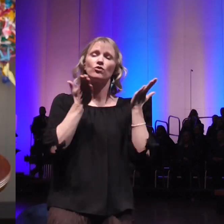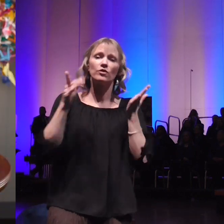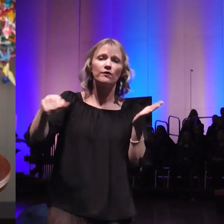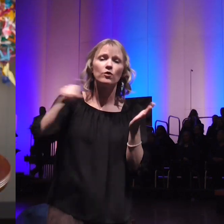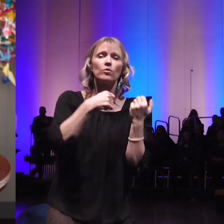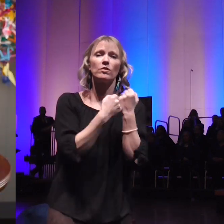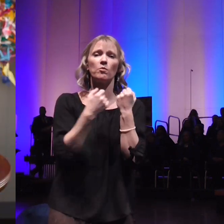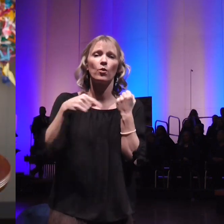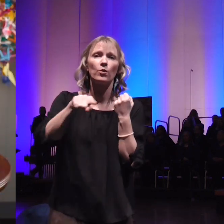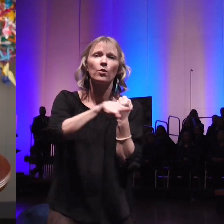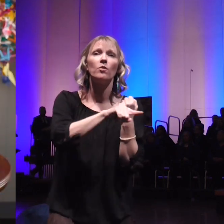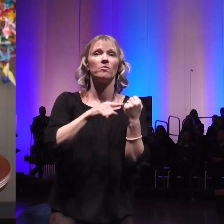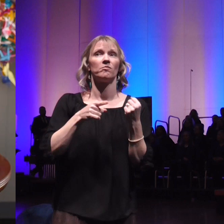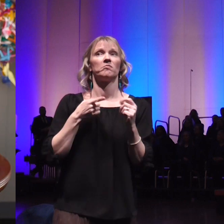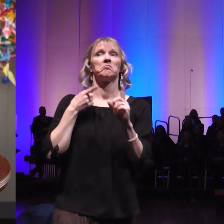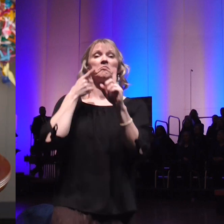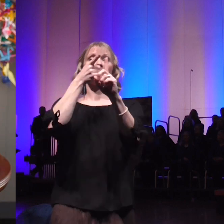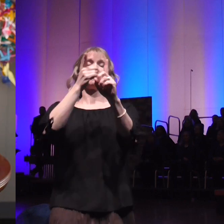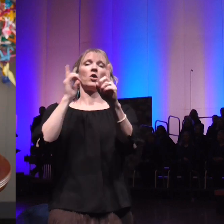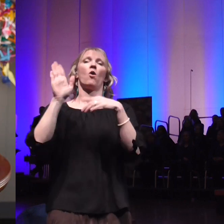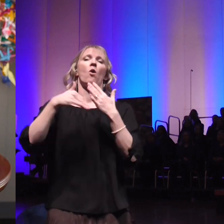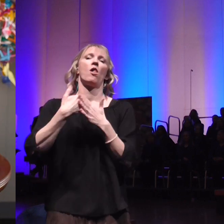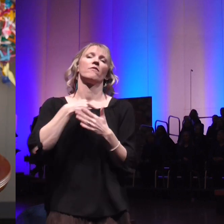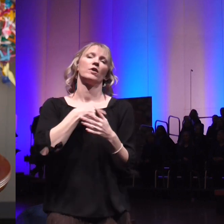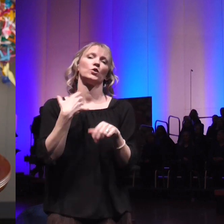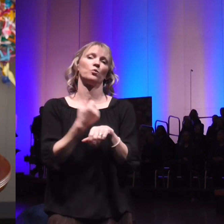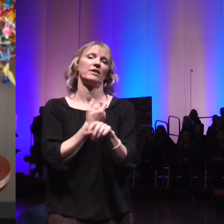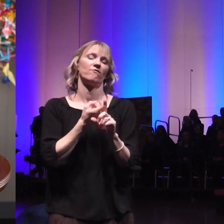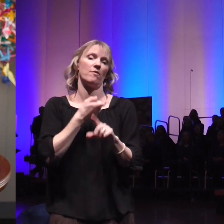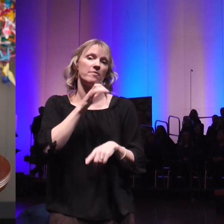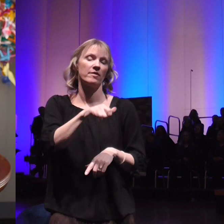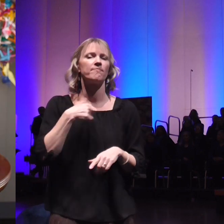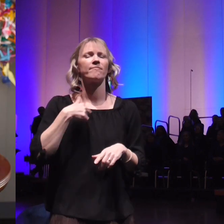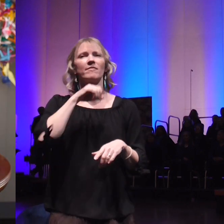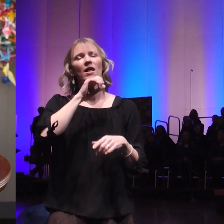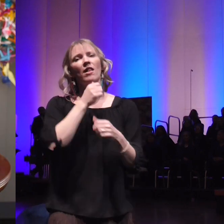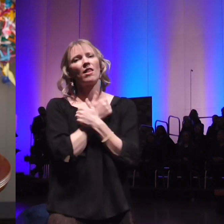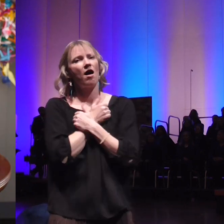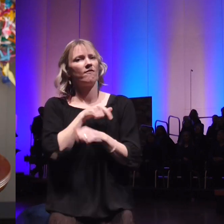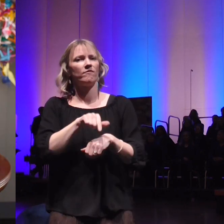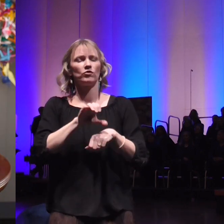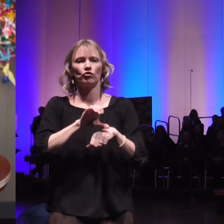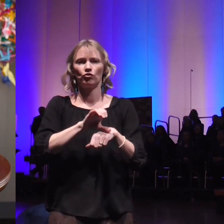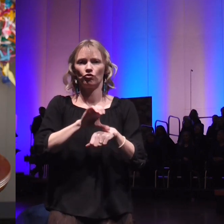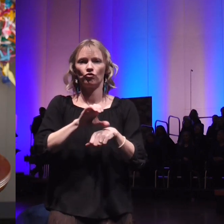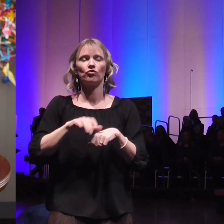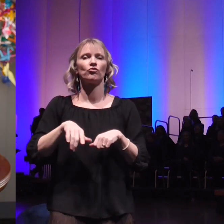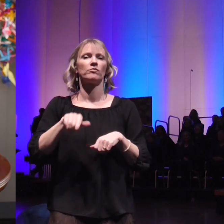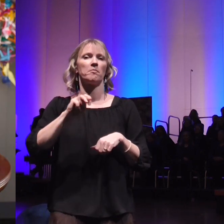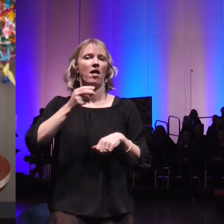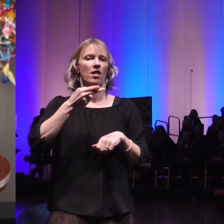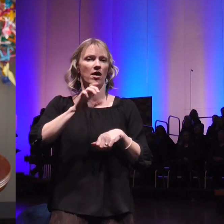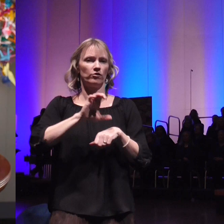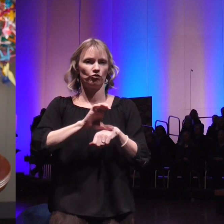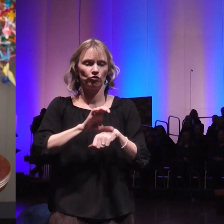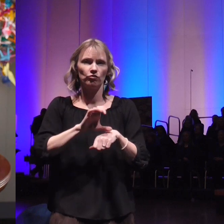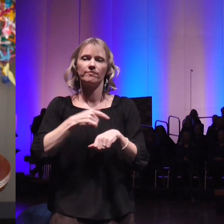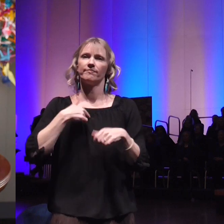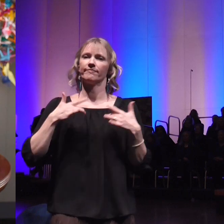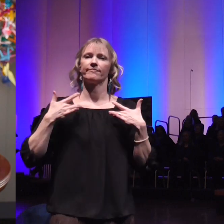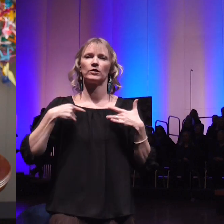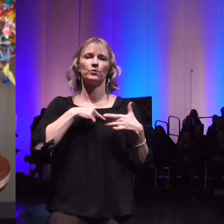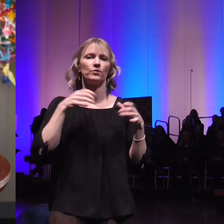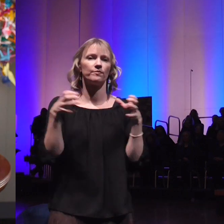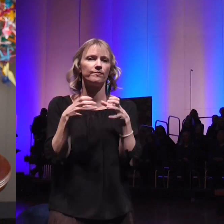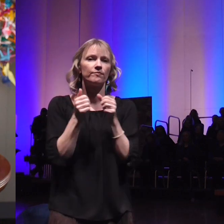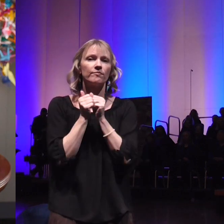you, and ultimately we all win because of that. I love Mile High Church, as you know, and I'm excited that we are together